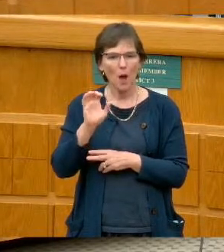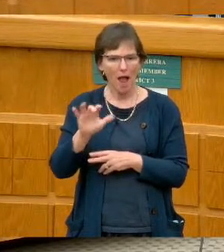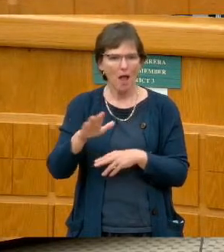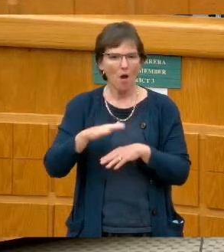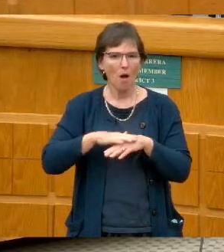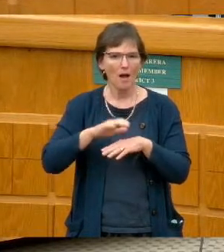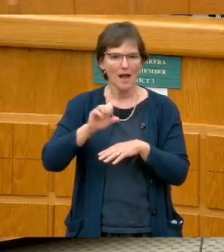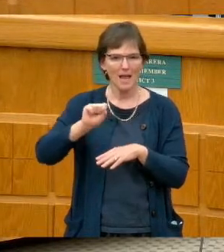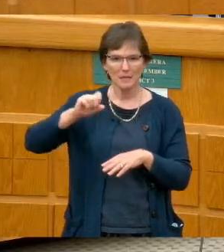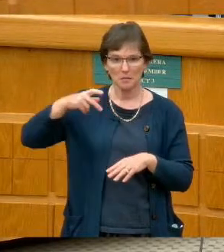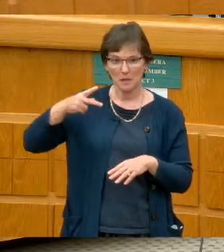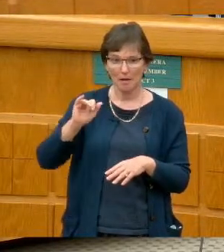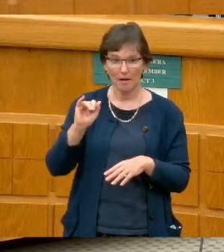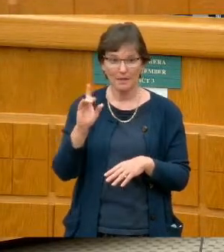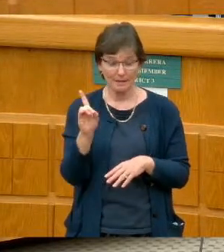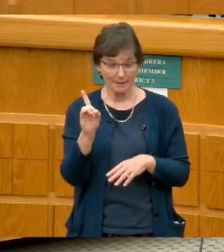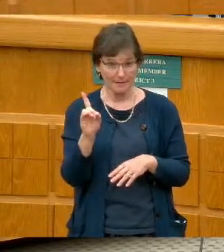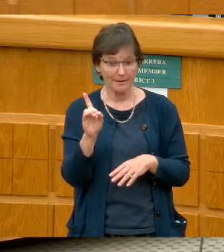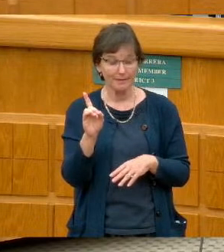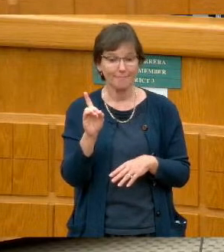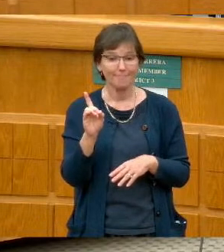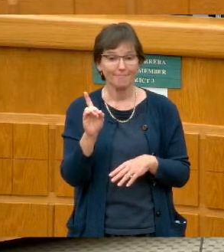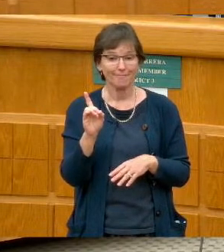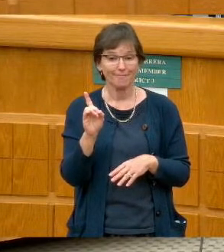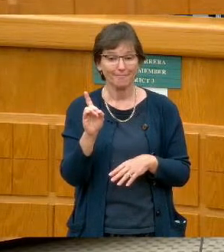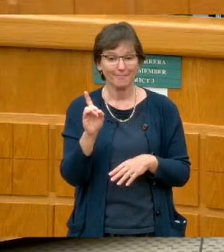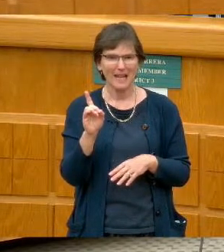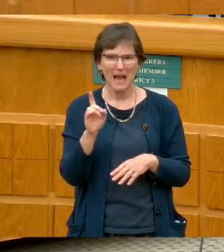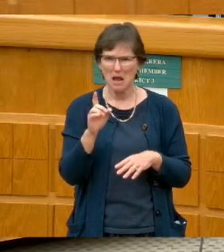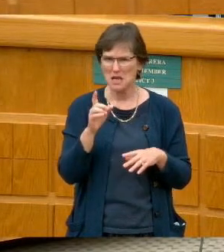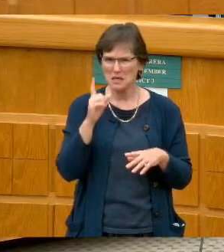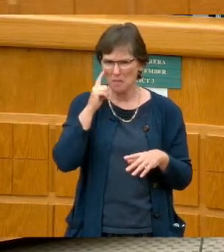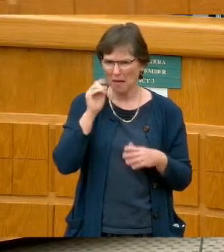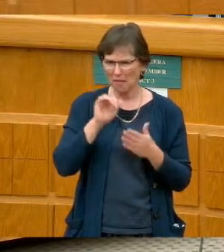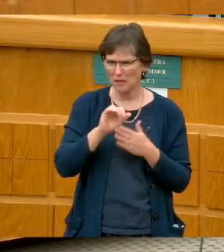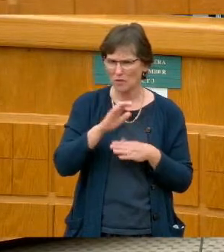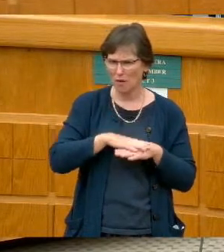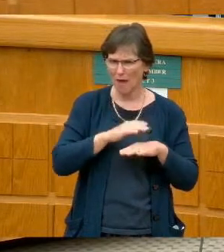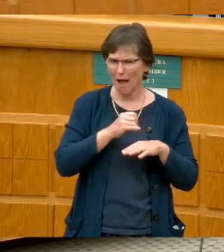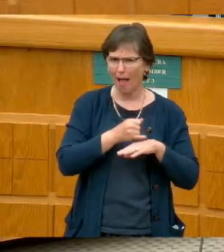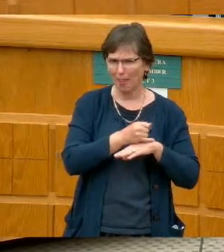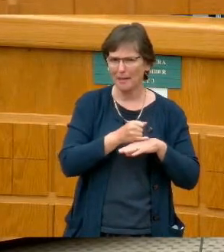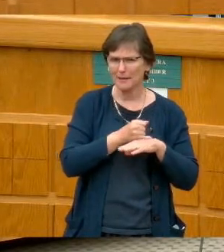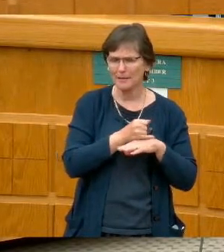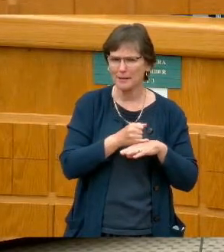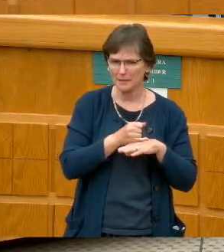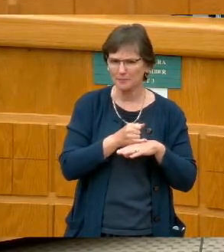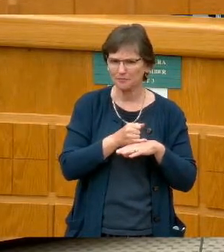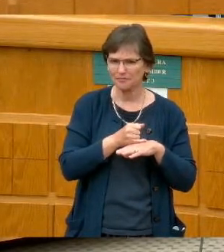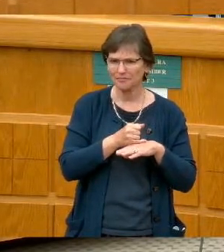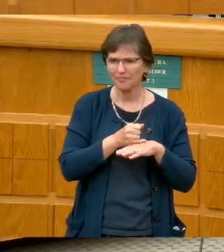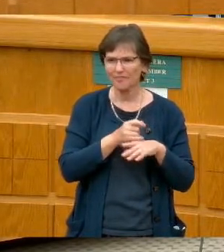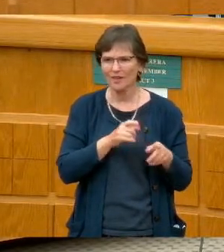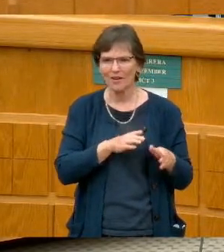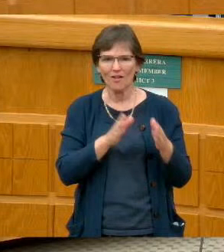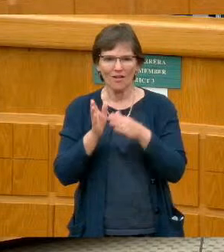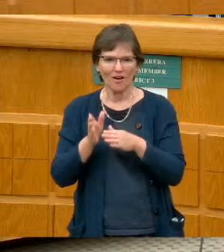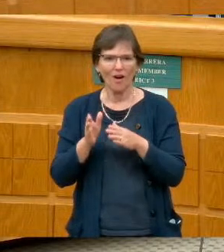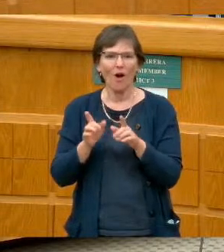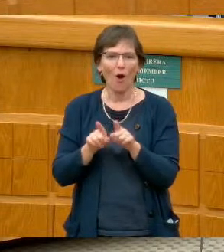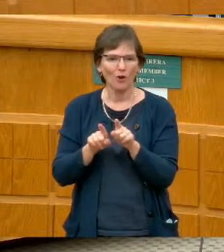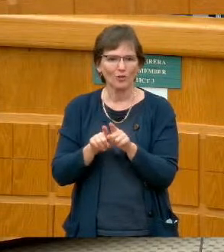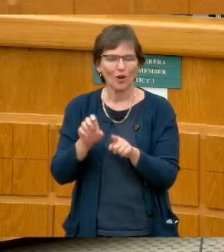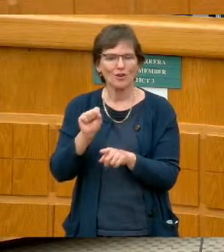Drive, and that must be on the island. And the other one is Subway on Padre Island Drive